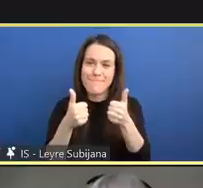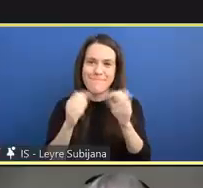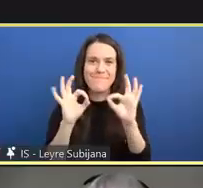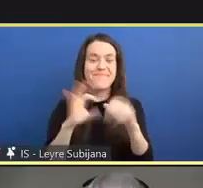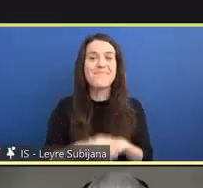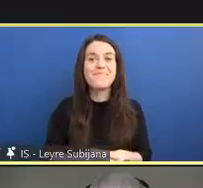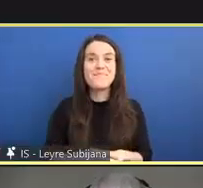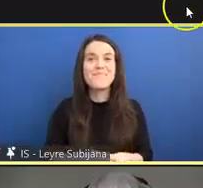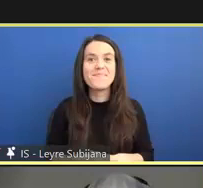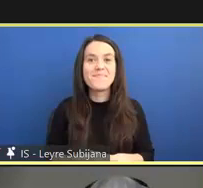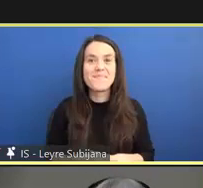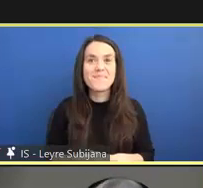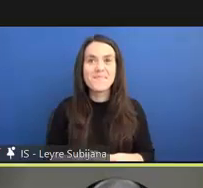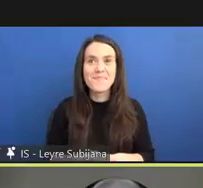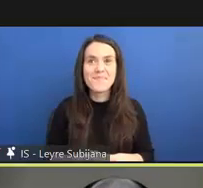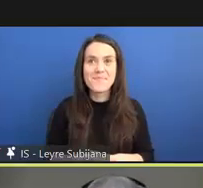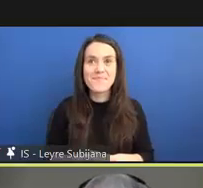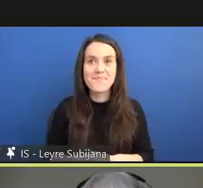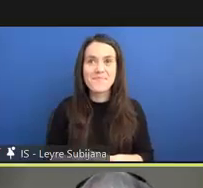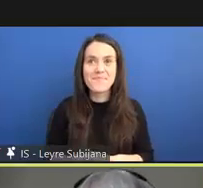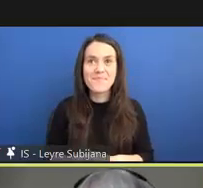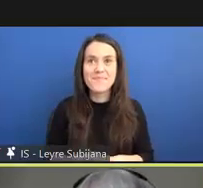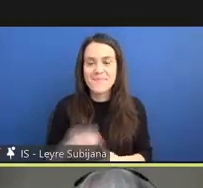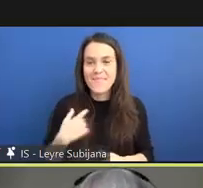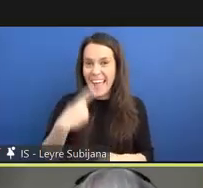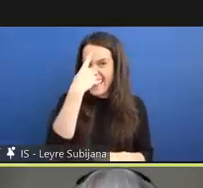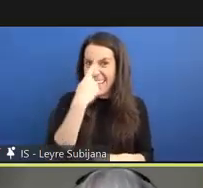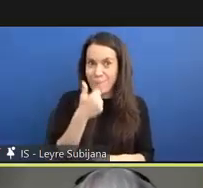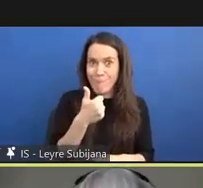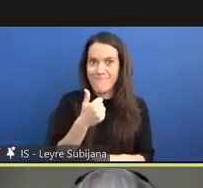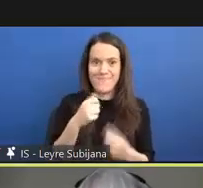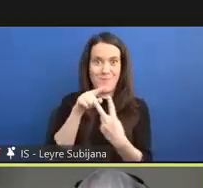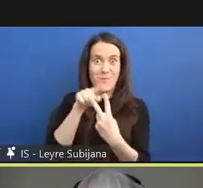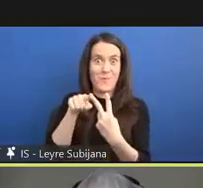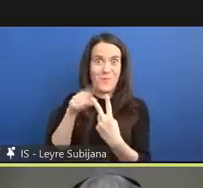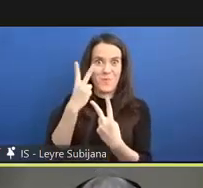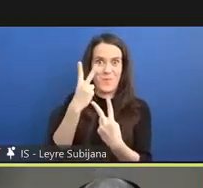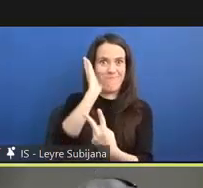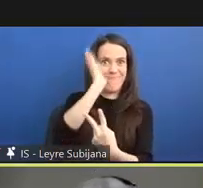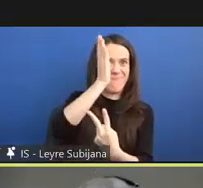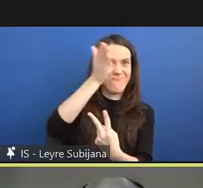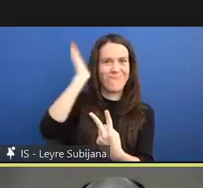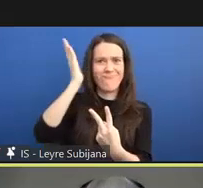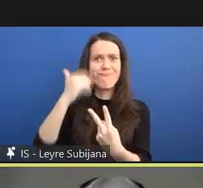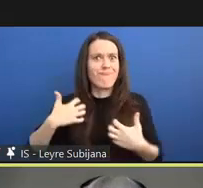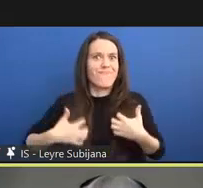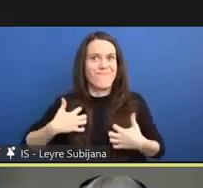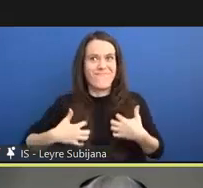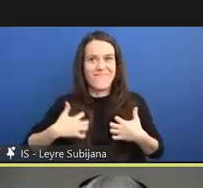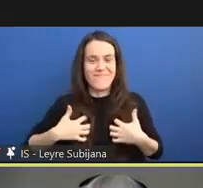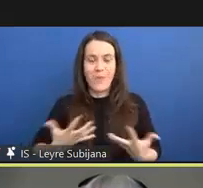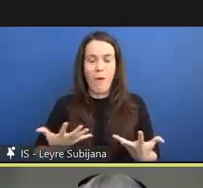I think the two really, there's such a lot in both of those presentations, and it's quite a lot almost to take